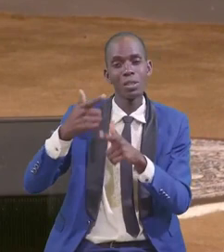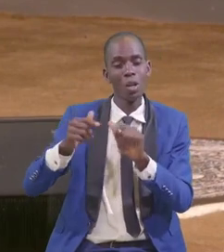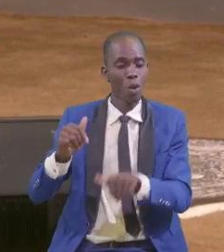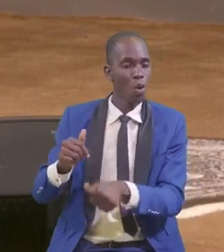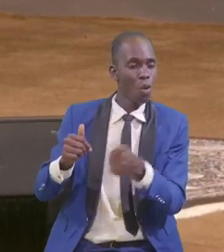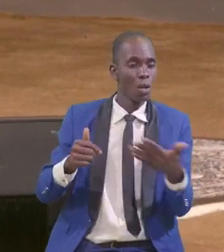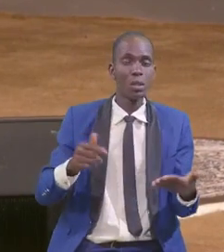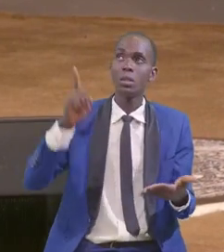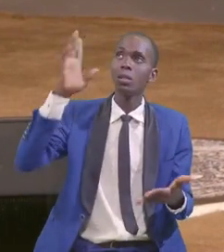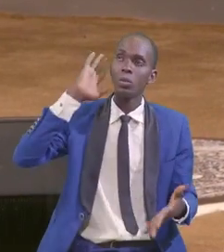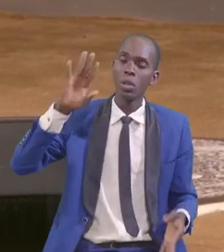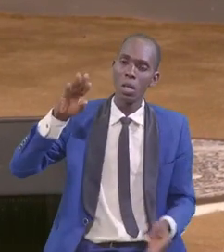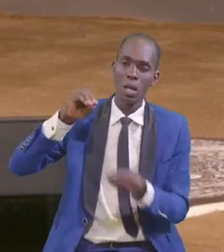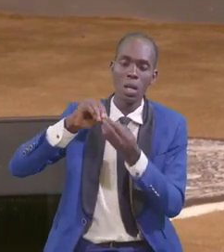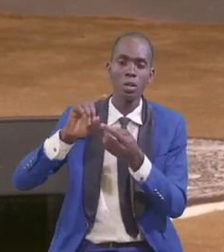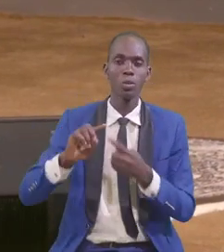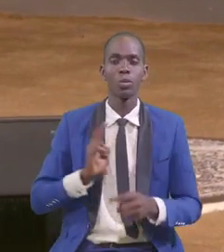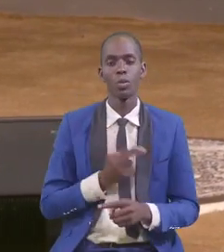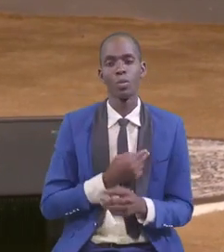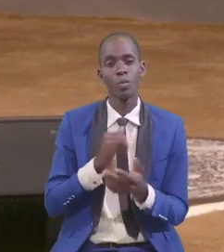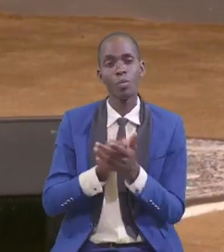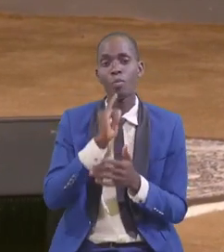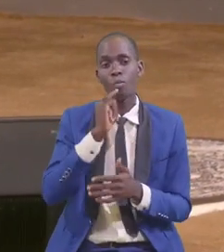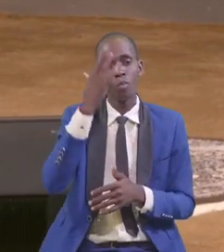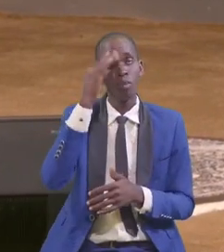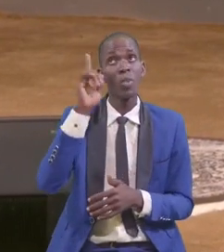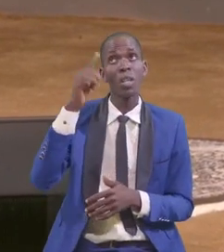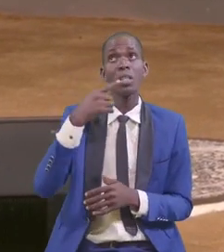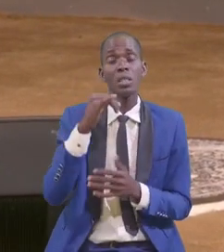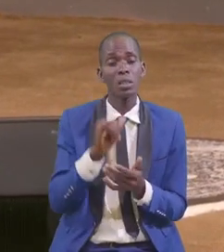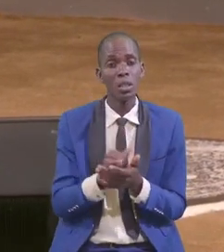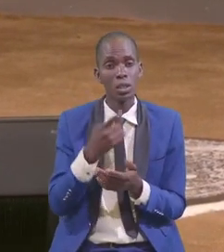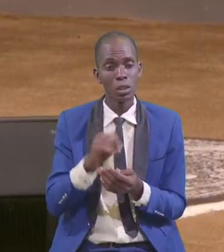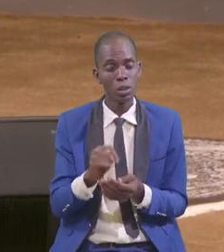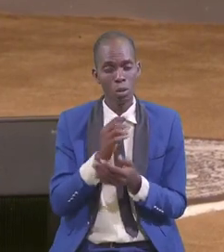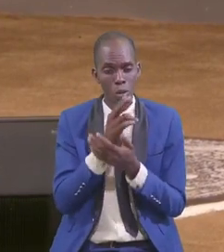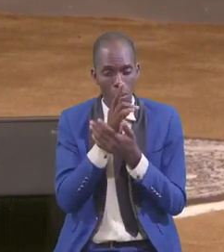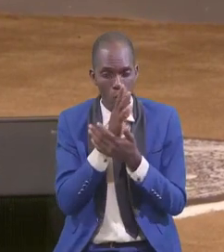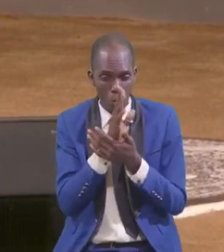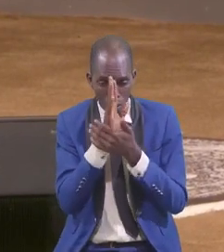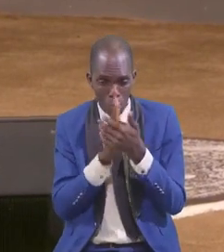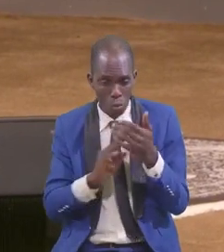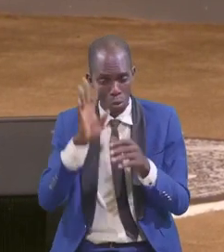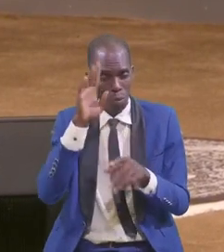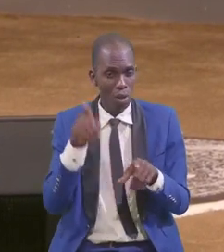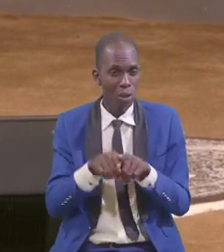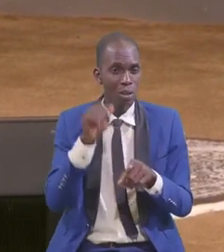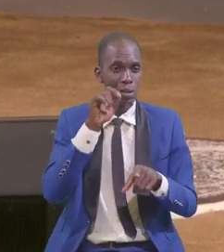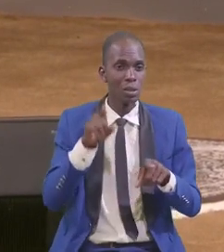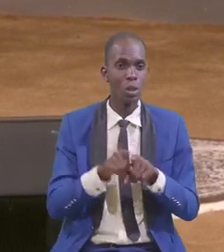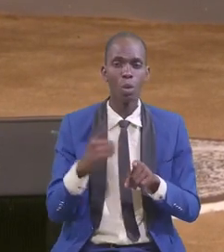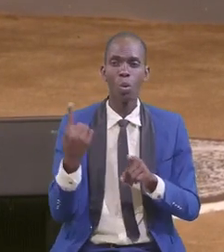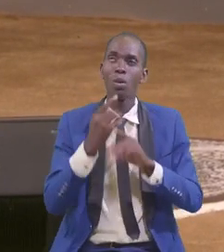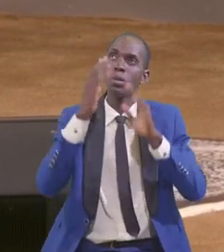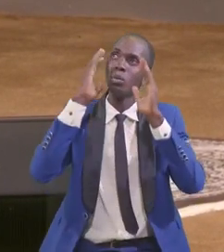it says the lowly brother appears lowly on earth, but everything he needs is actually provided. Because